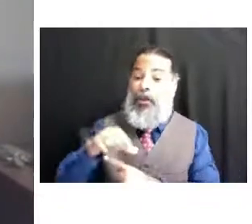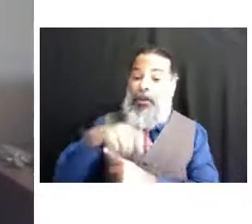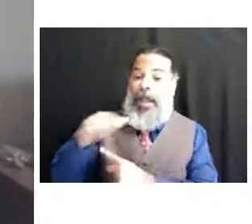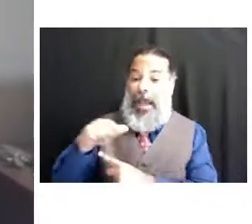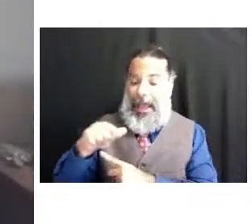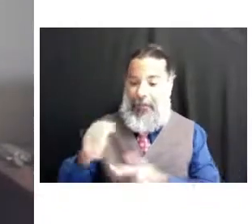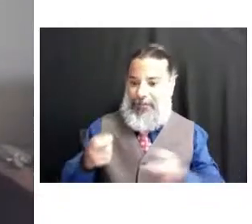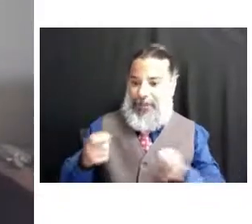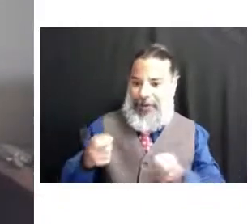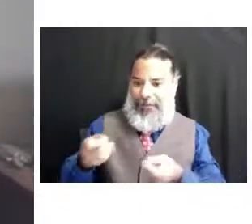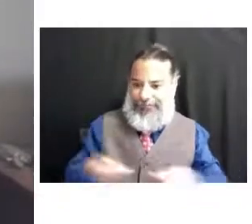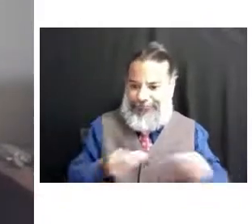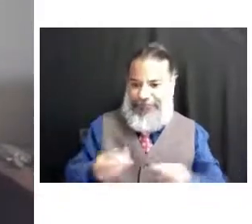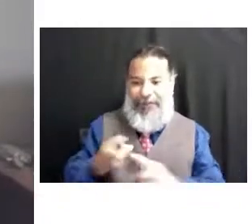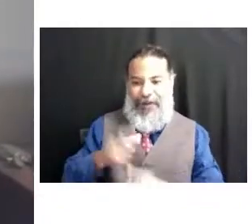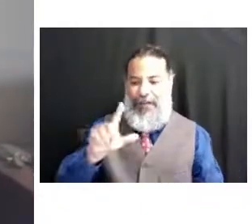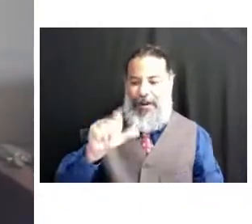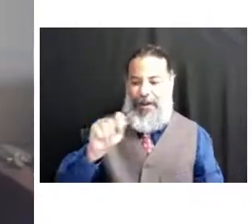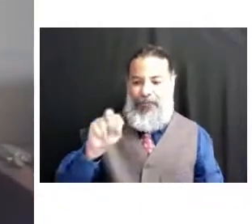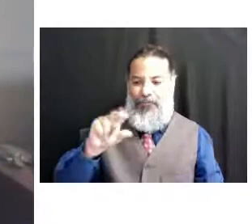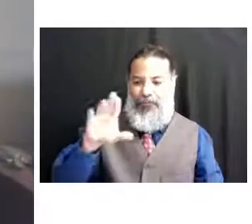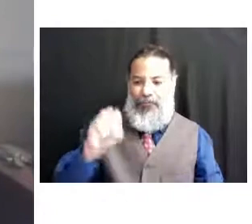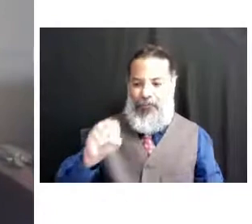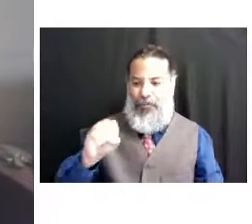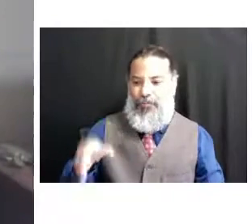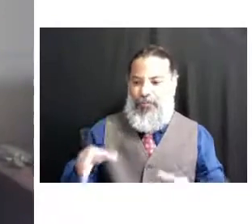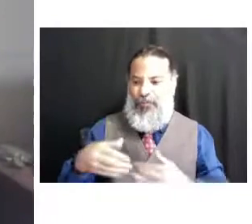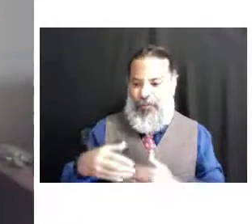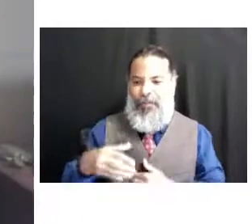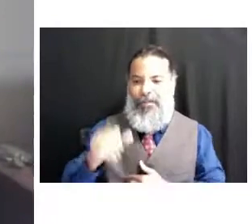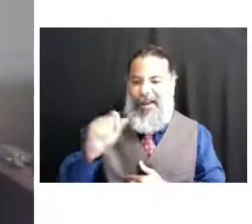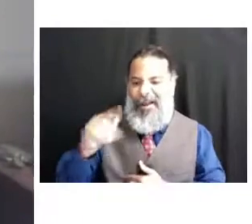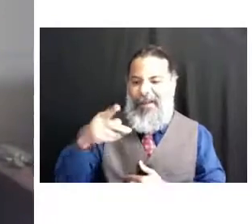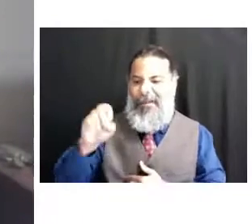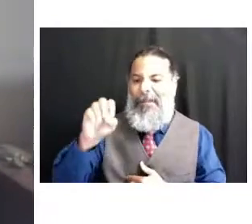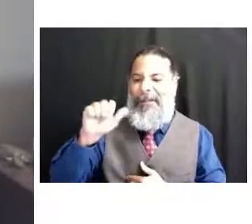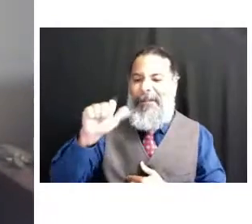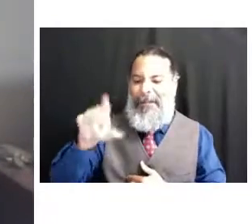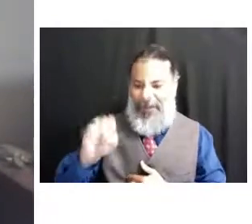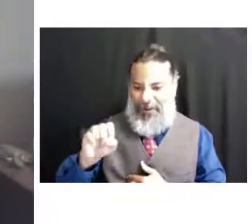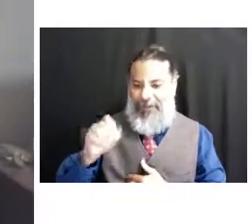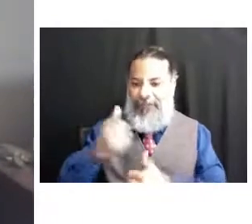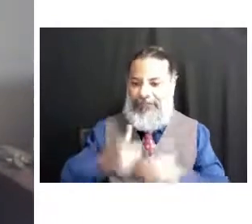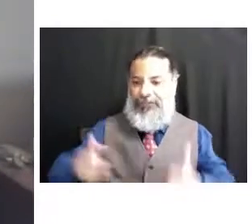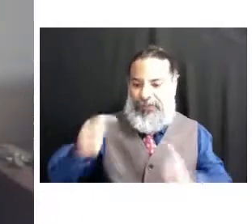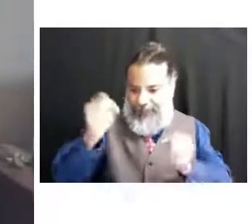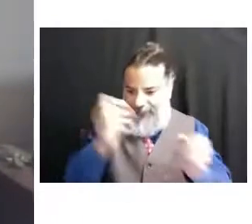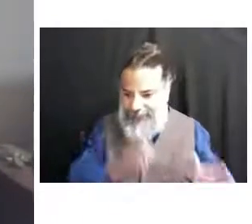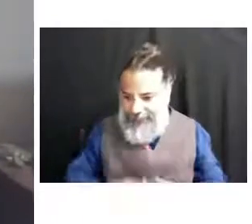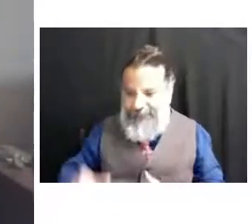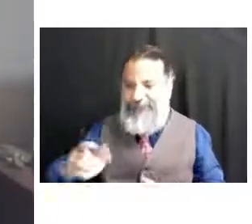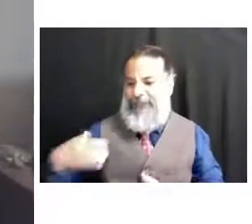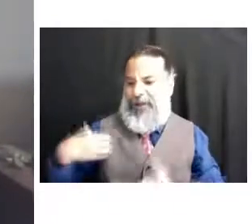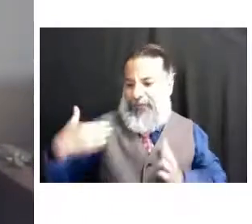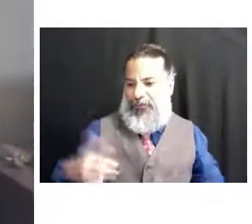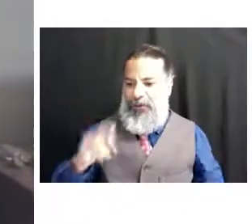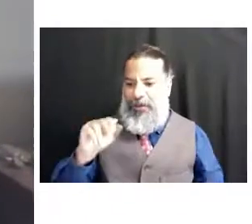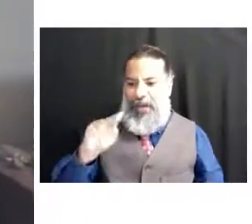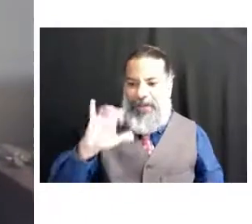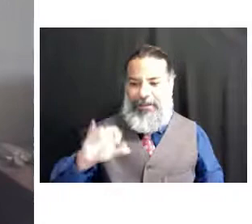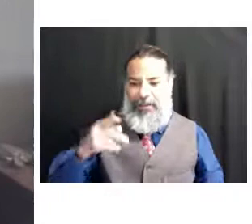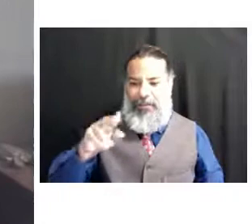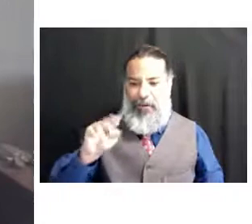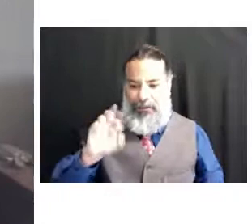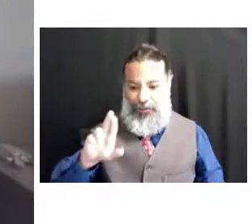moderated live from the Latrobe Room at the Peale by our Chief Strategy Officer, Nancy Proctor, as well as the President of the Peale's Board